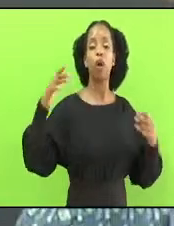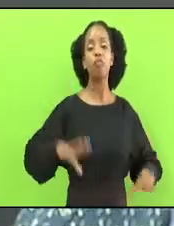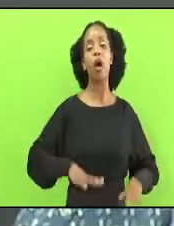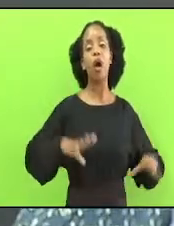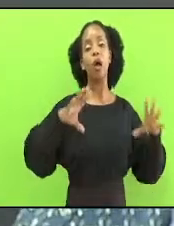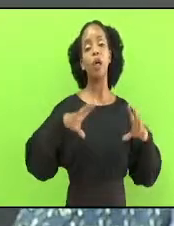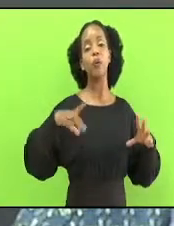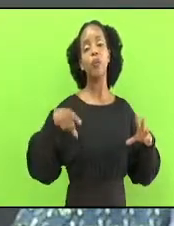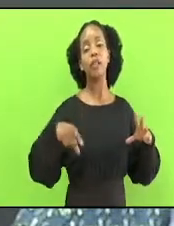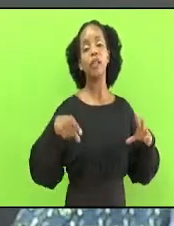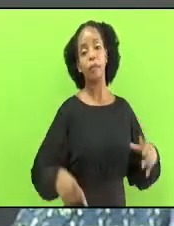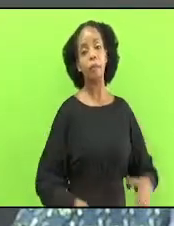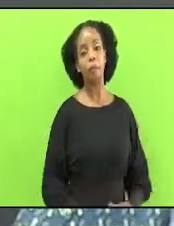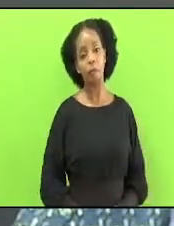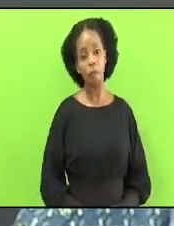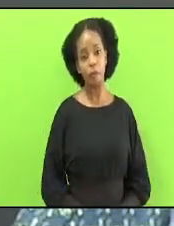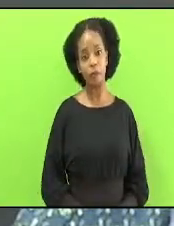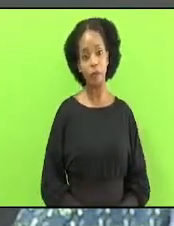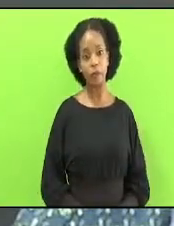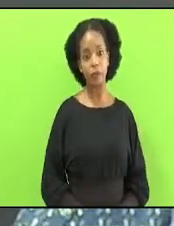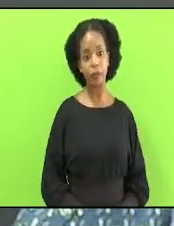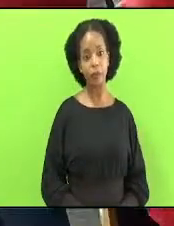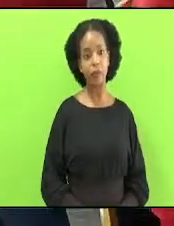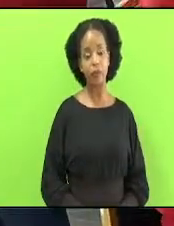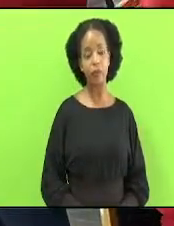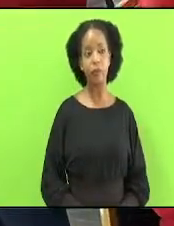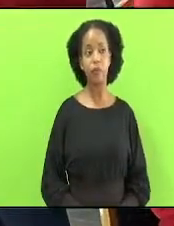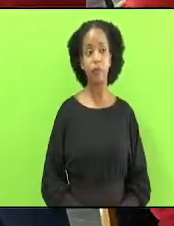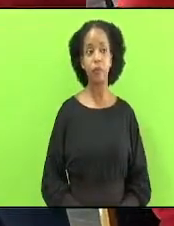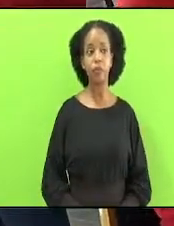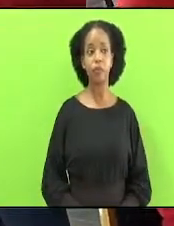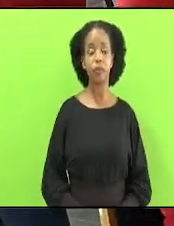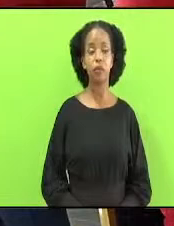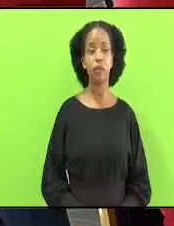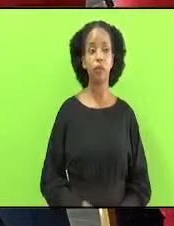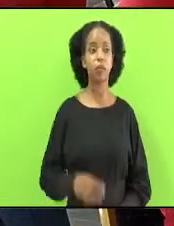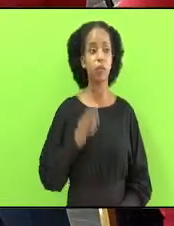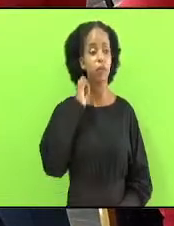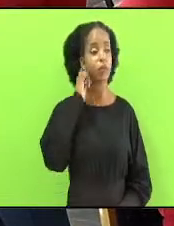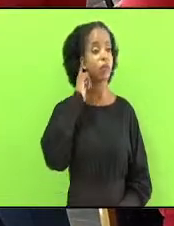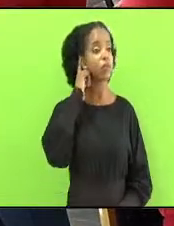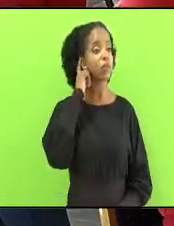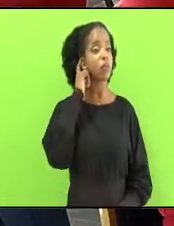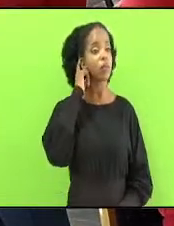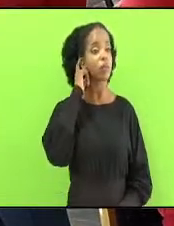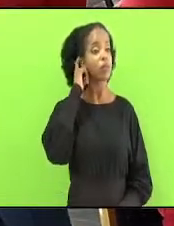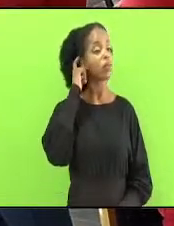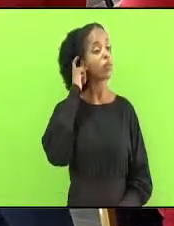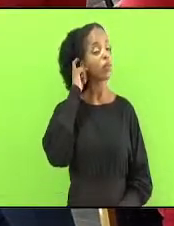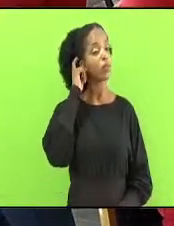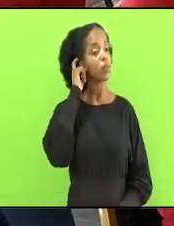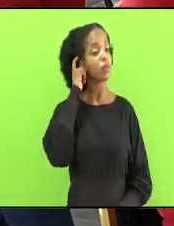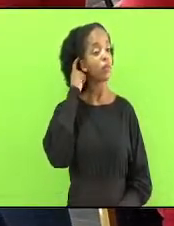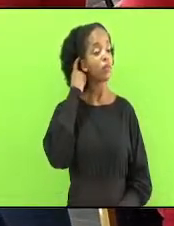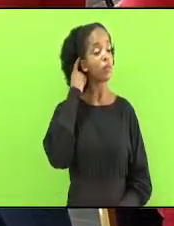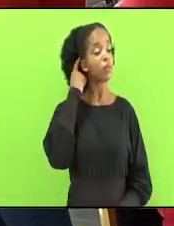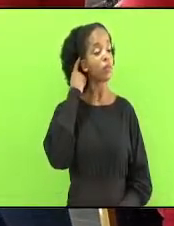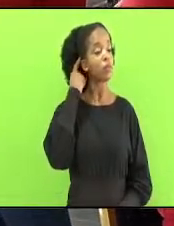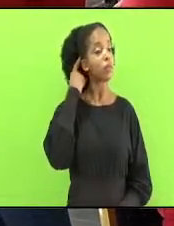play games. We are here to contribute in making laws which we are going to be proud